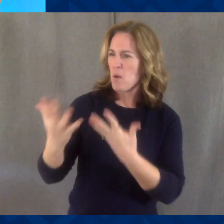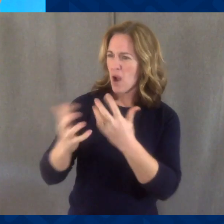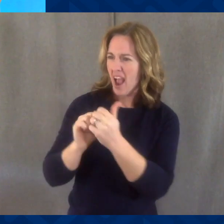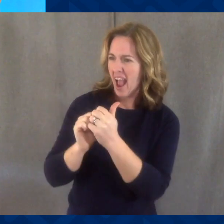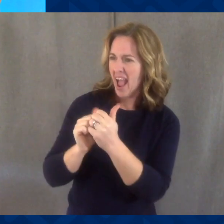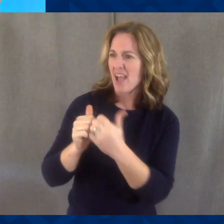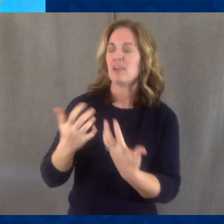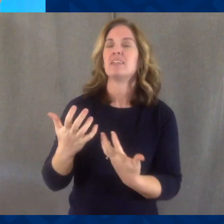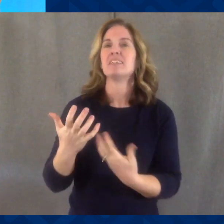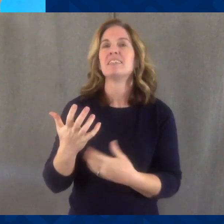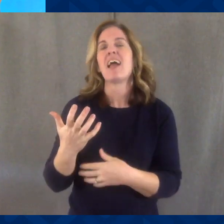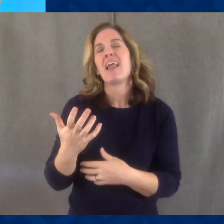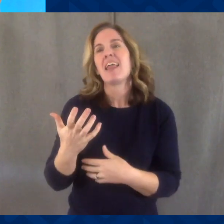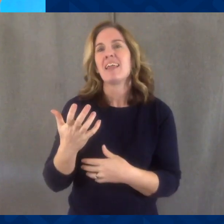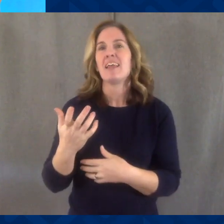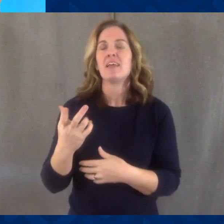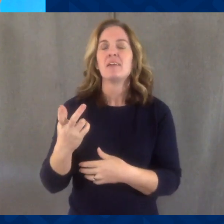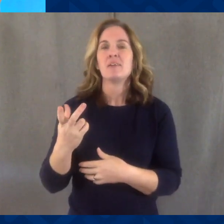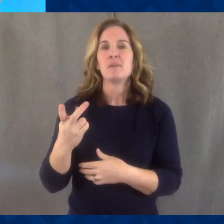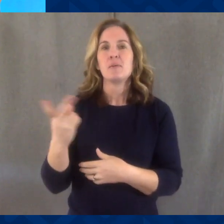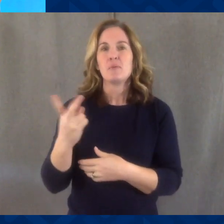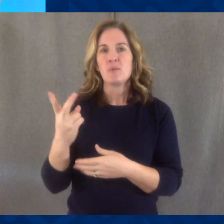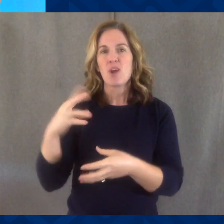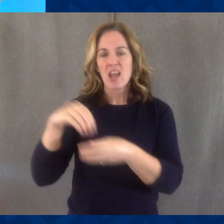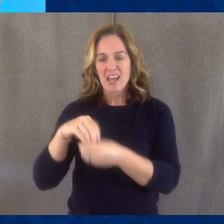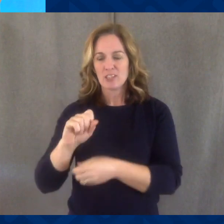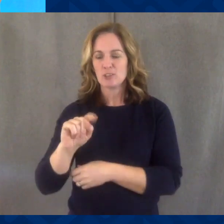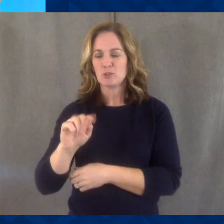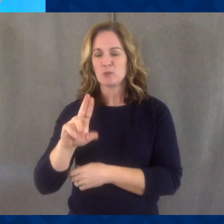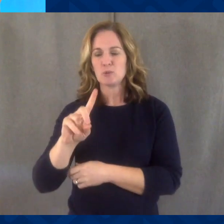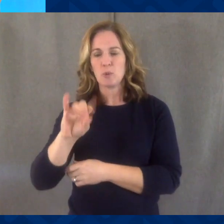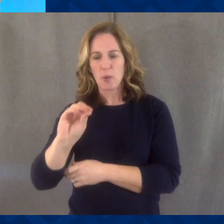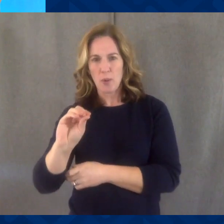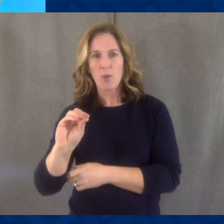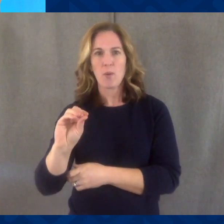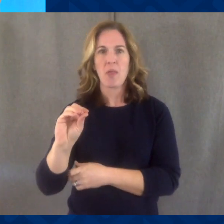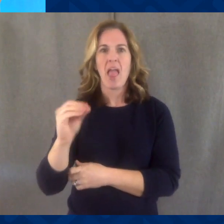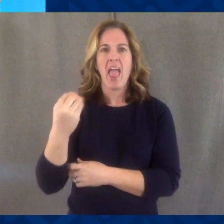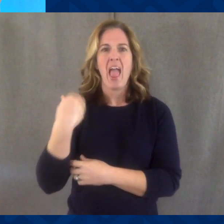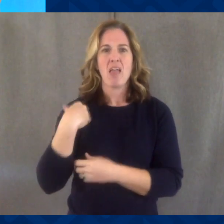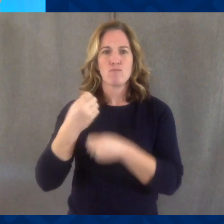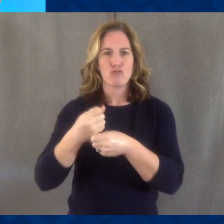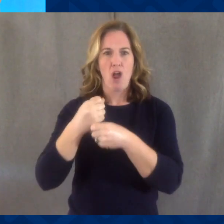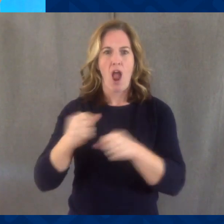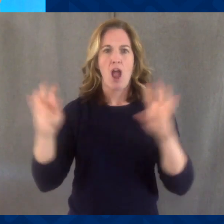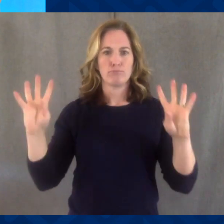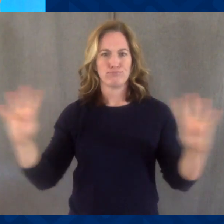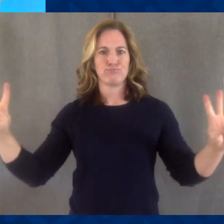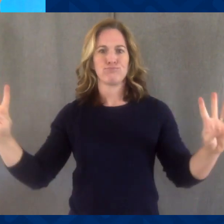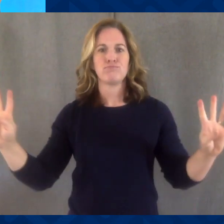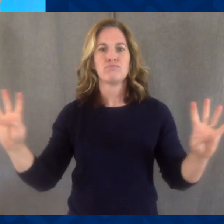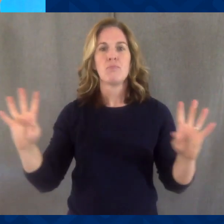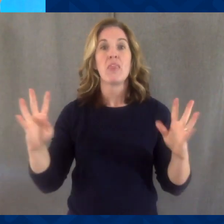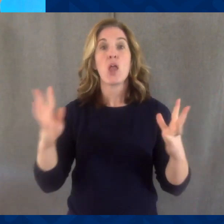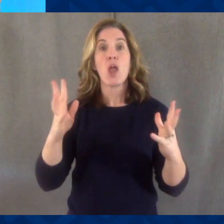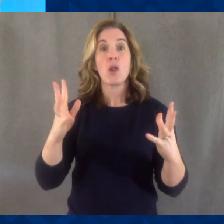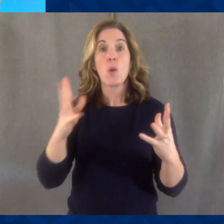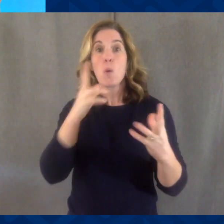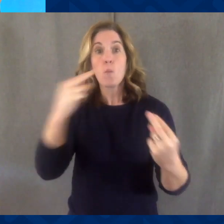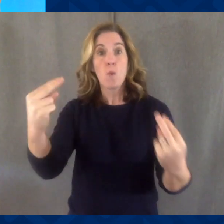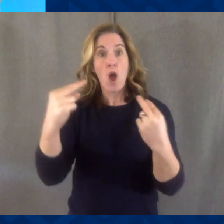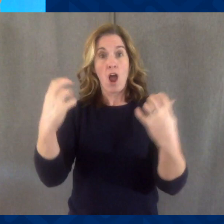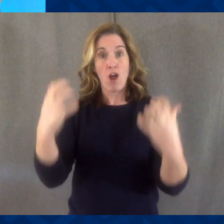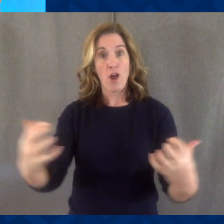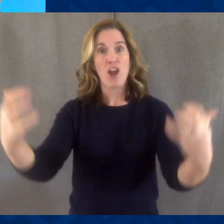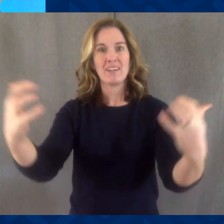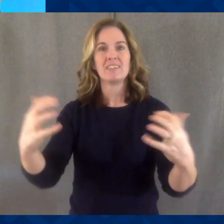have we're going to be like in a studio space. There's going to be bridal party. And then all of our audience is going to be online through Zoom. That's so really exciting. We found a